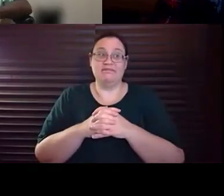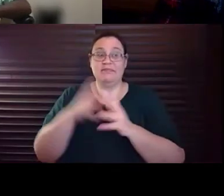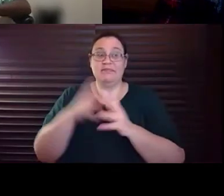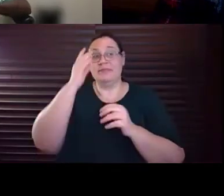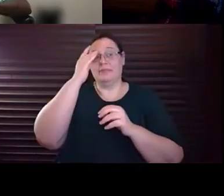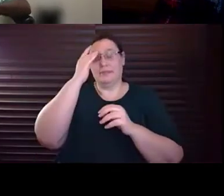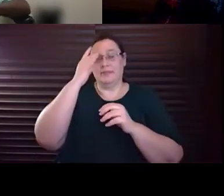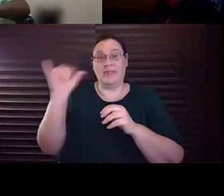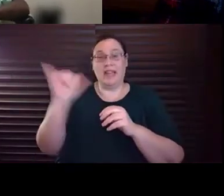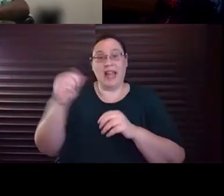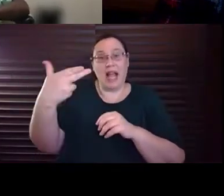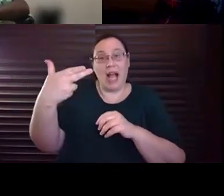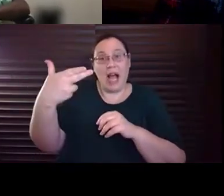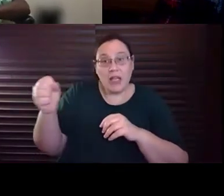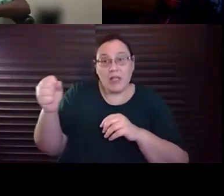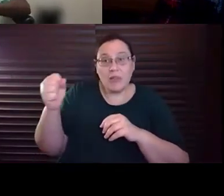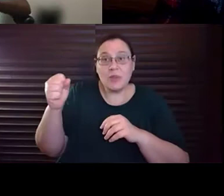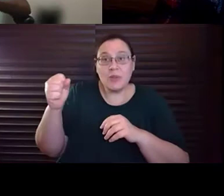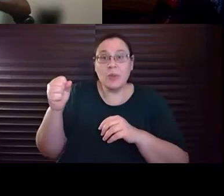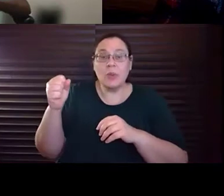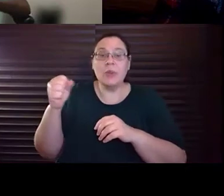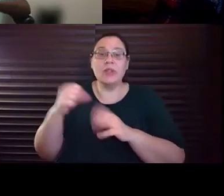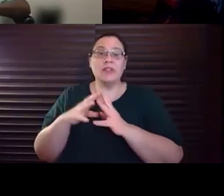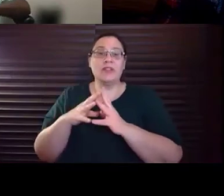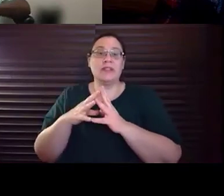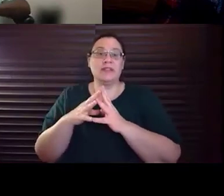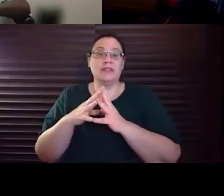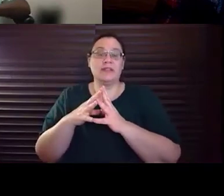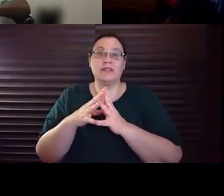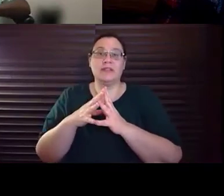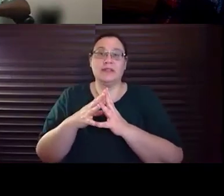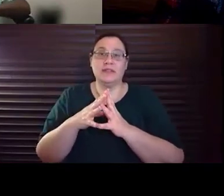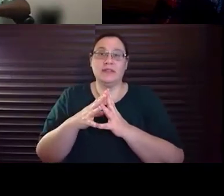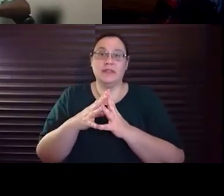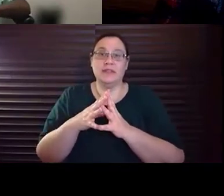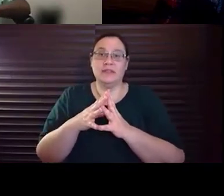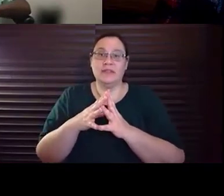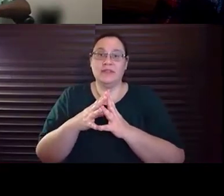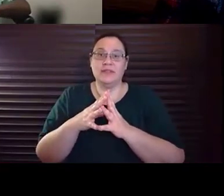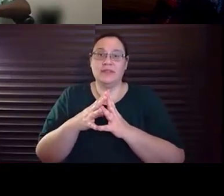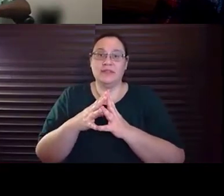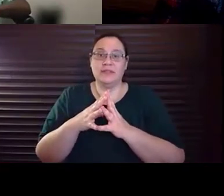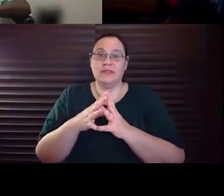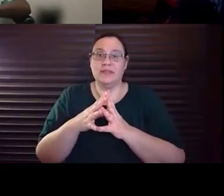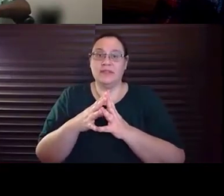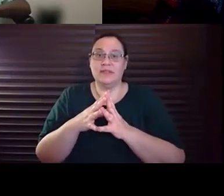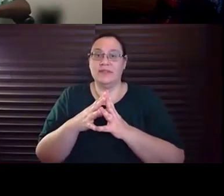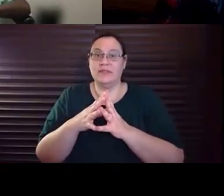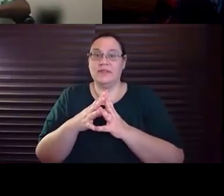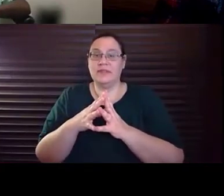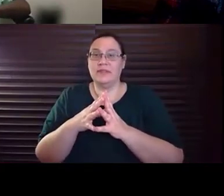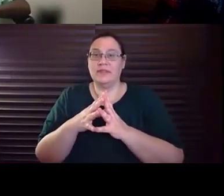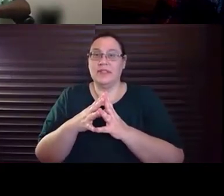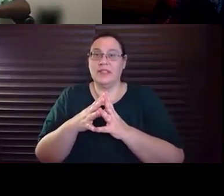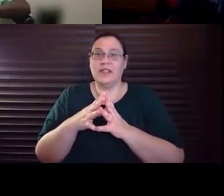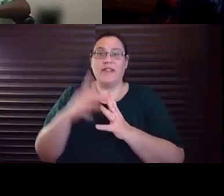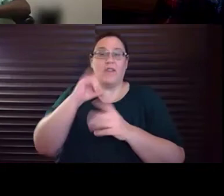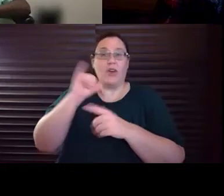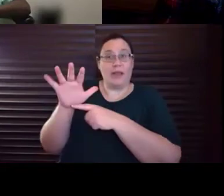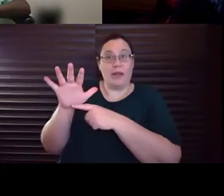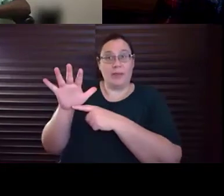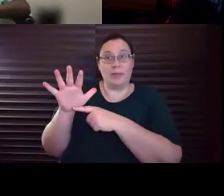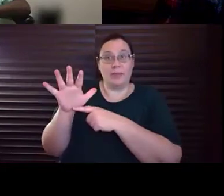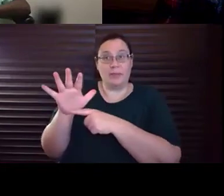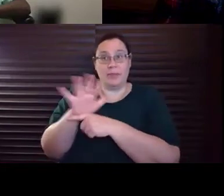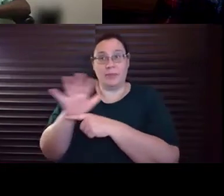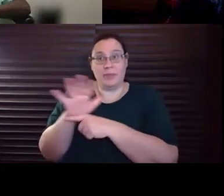school I am play but I am like children's movie but also